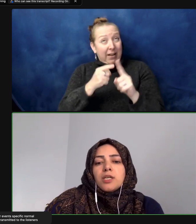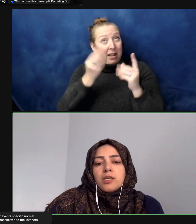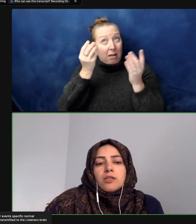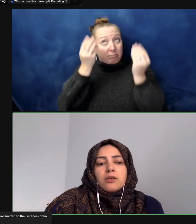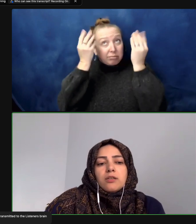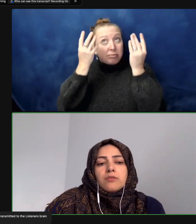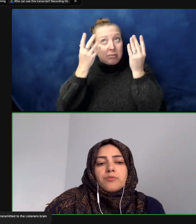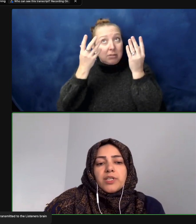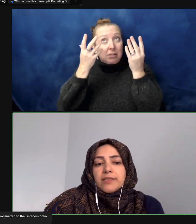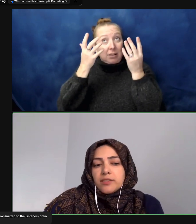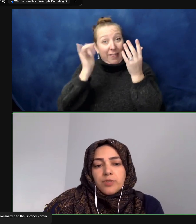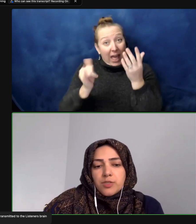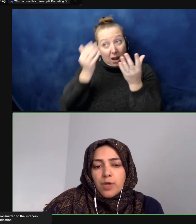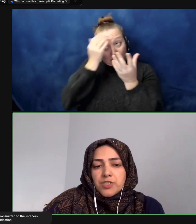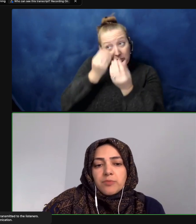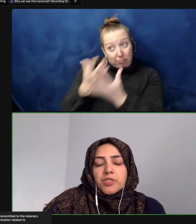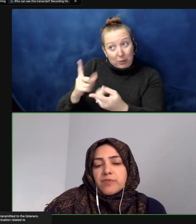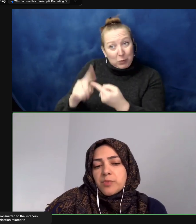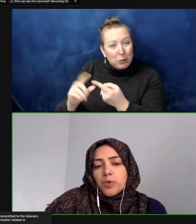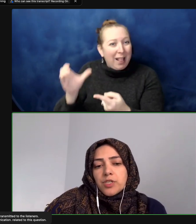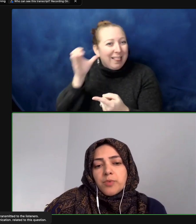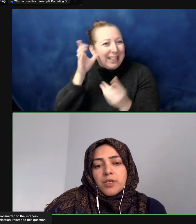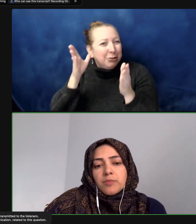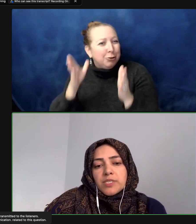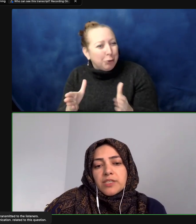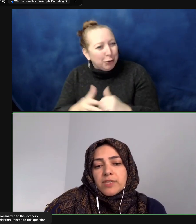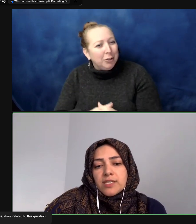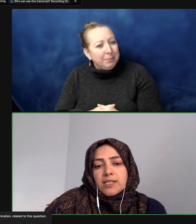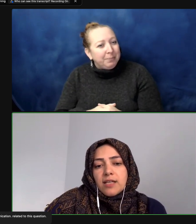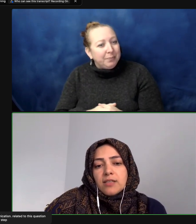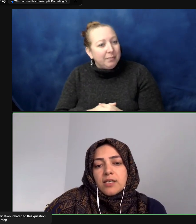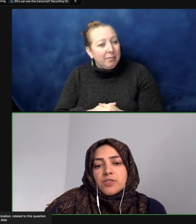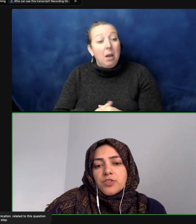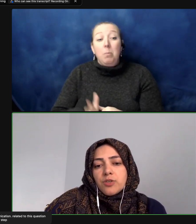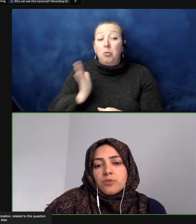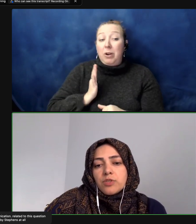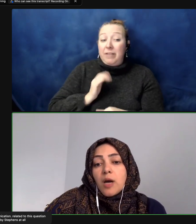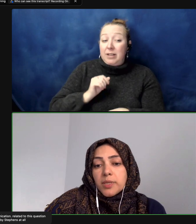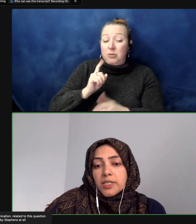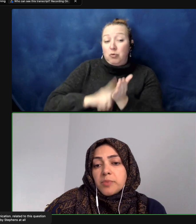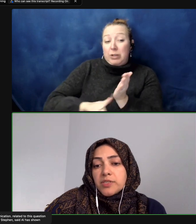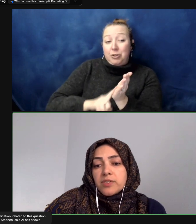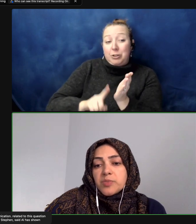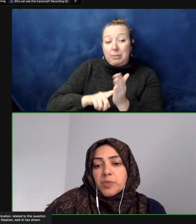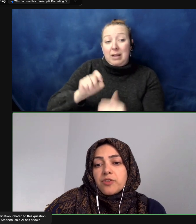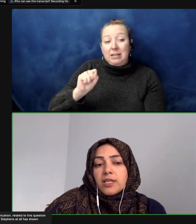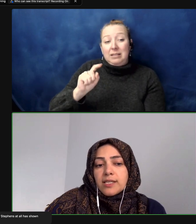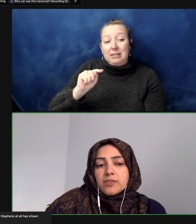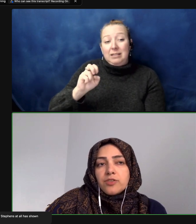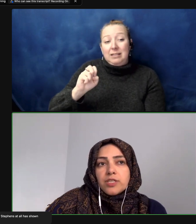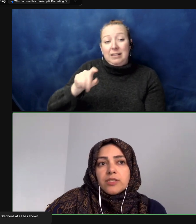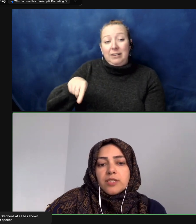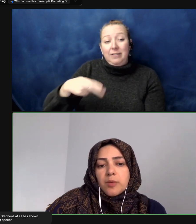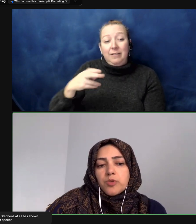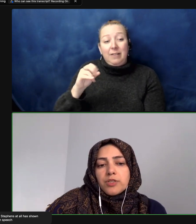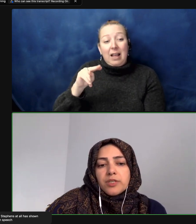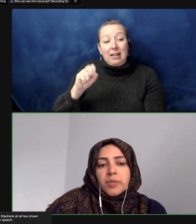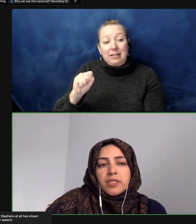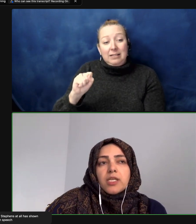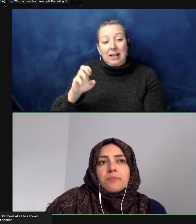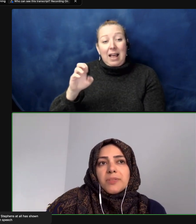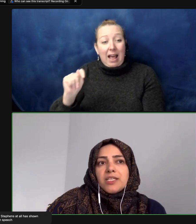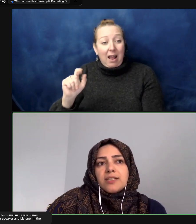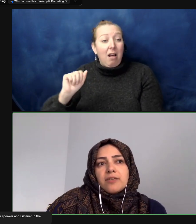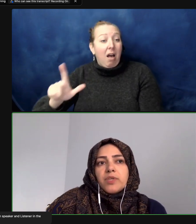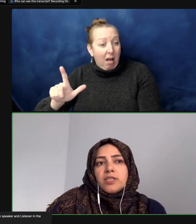communication? Related to this question, previous work by Stephens et al. Has shown coupling between speaker and listener in the temporal